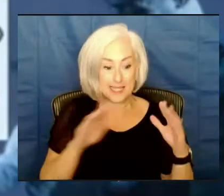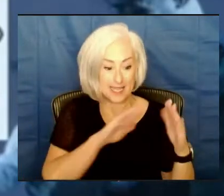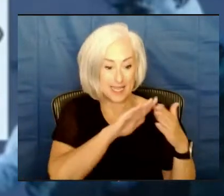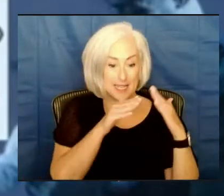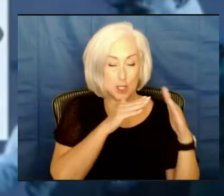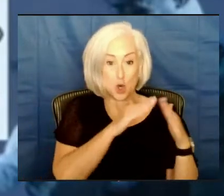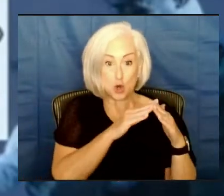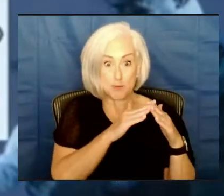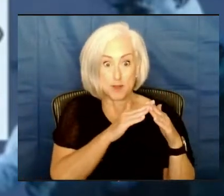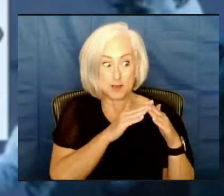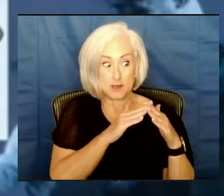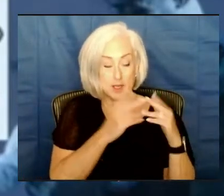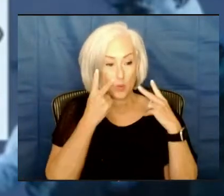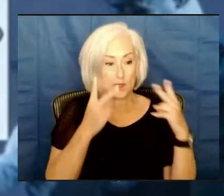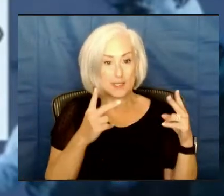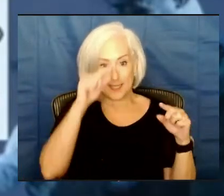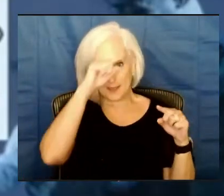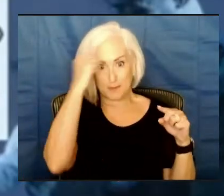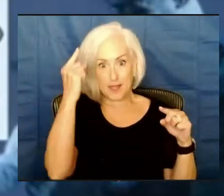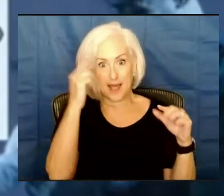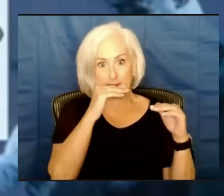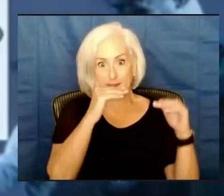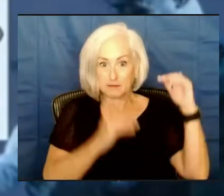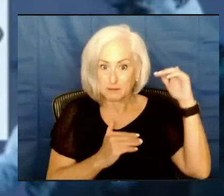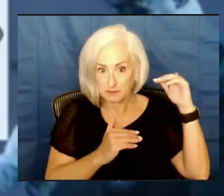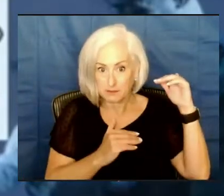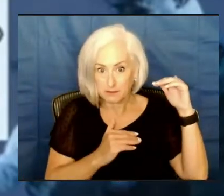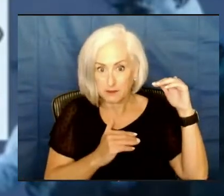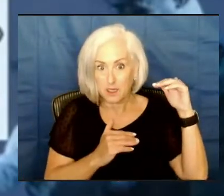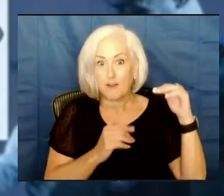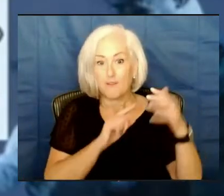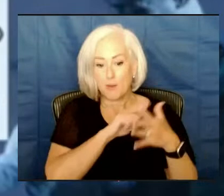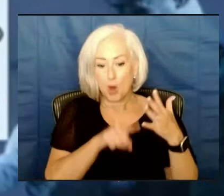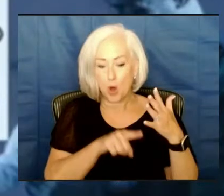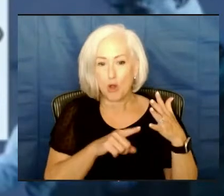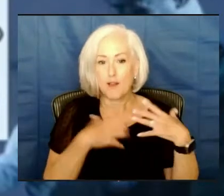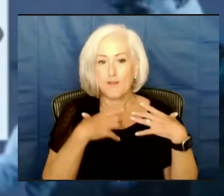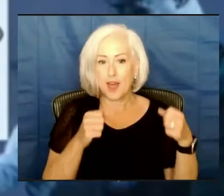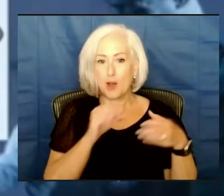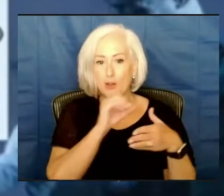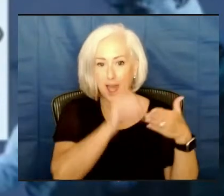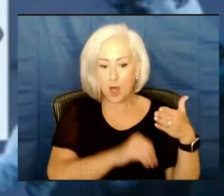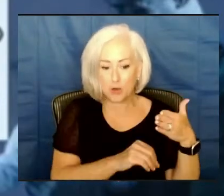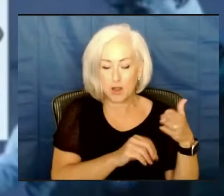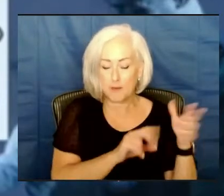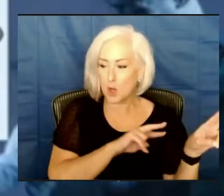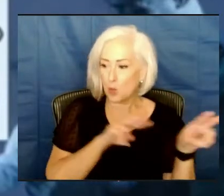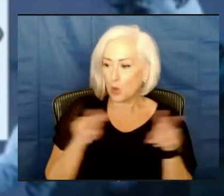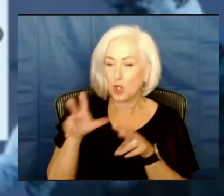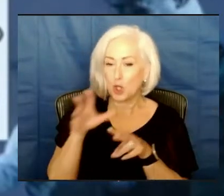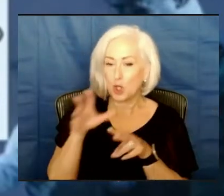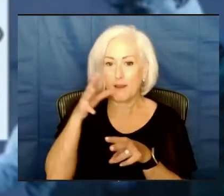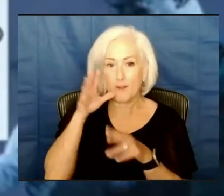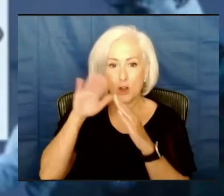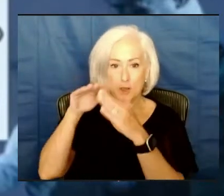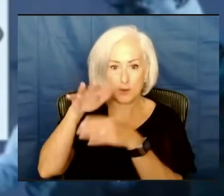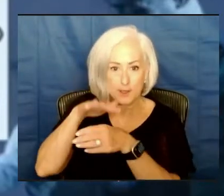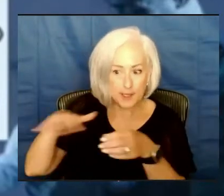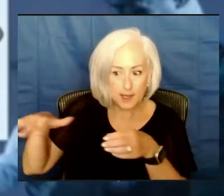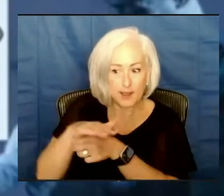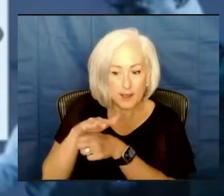are disproportionately affected by all of these health outcomes. But when we look in our rural communities, we see that amongst